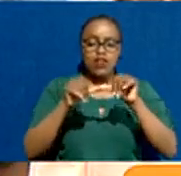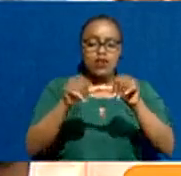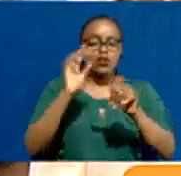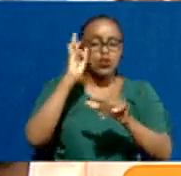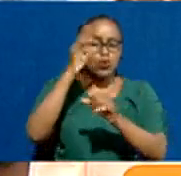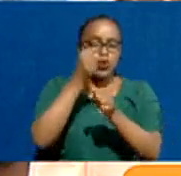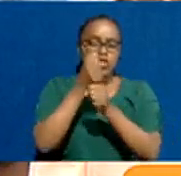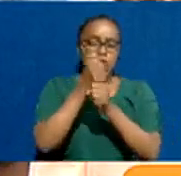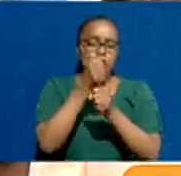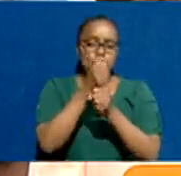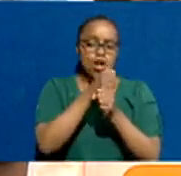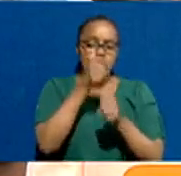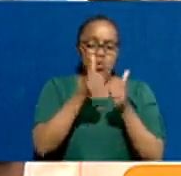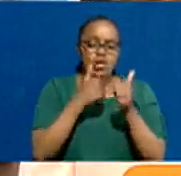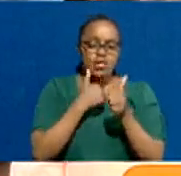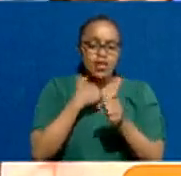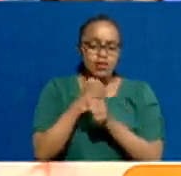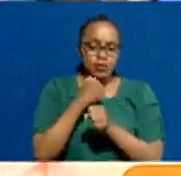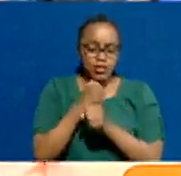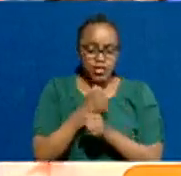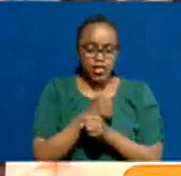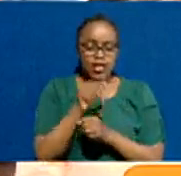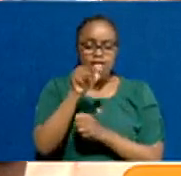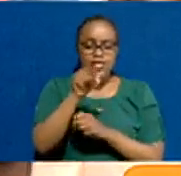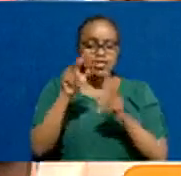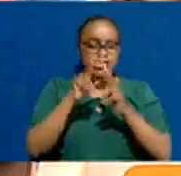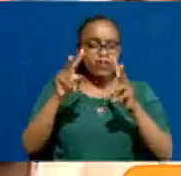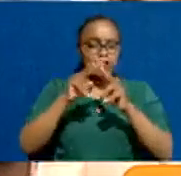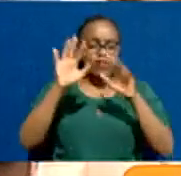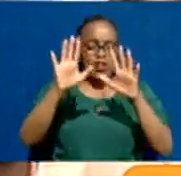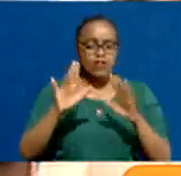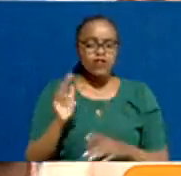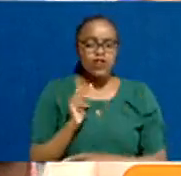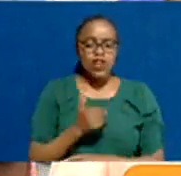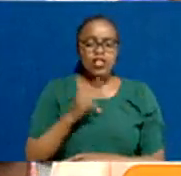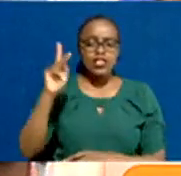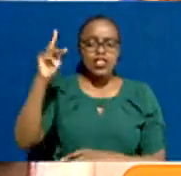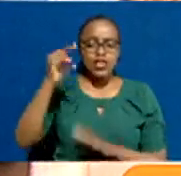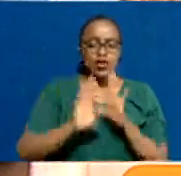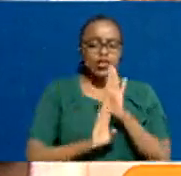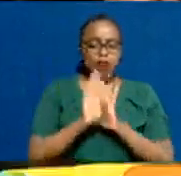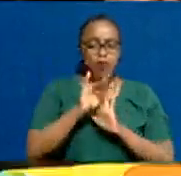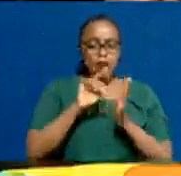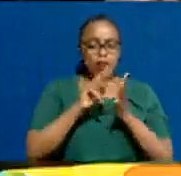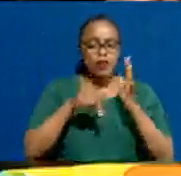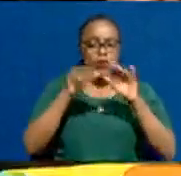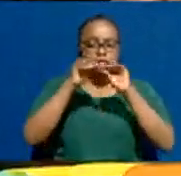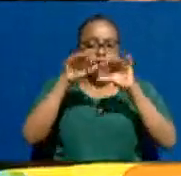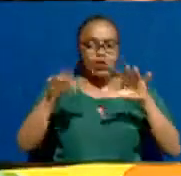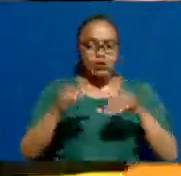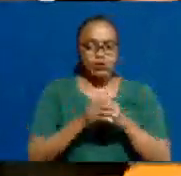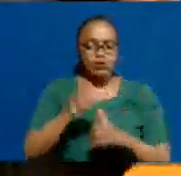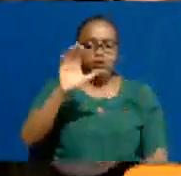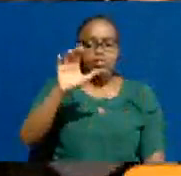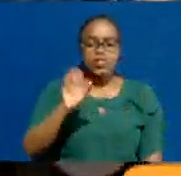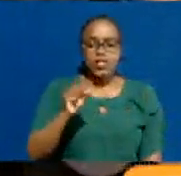work that has been done. It is that important. And for us in Kenya Kwanza, bottom up means devolution. The outgoing